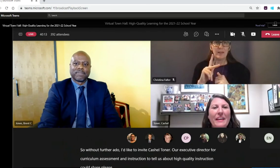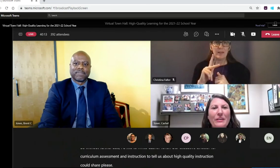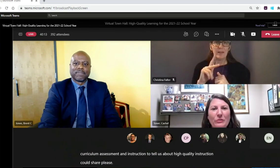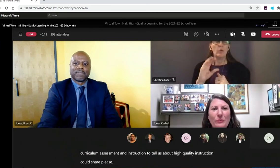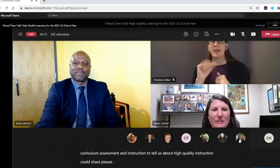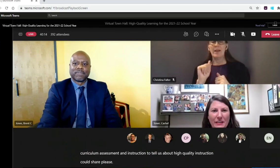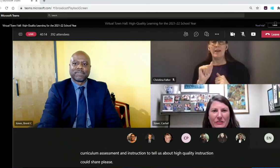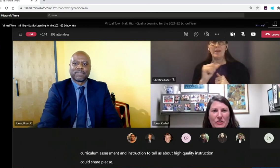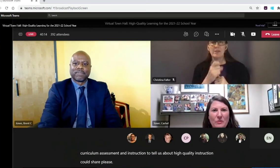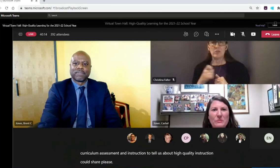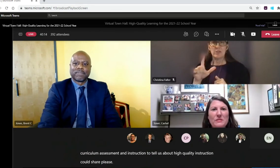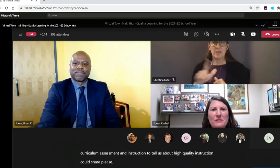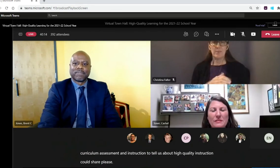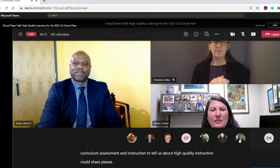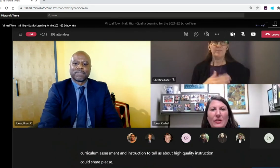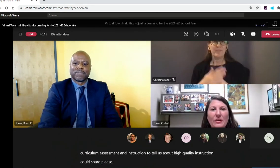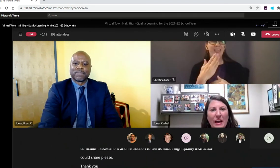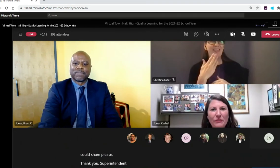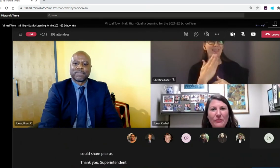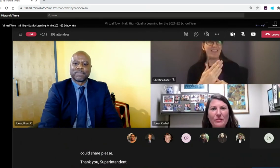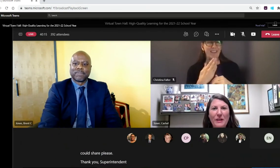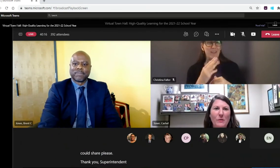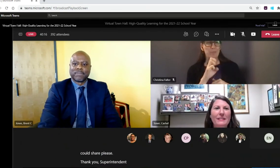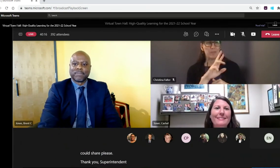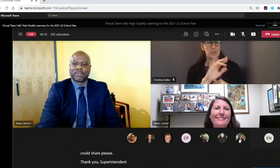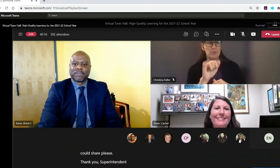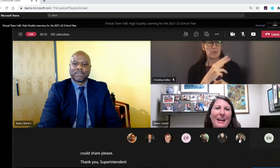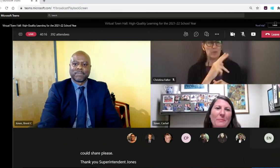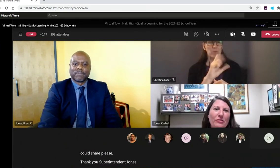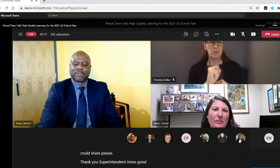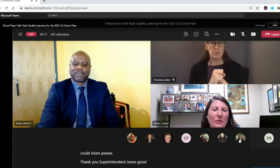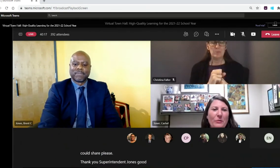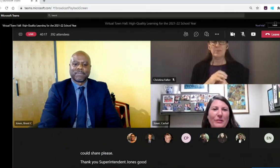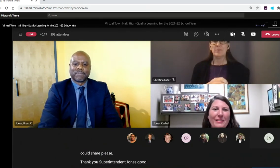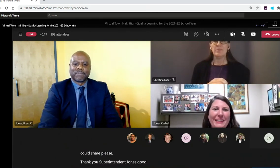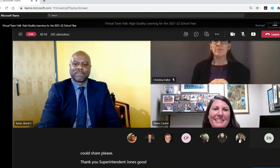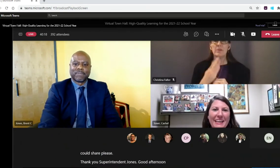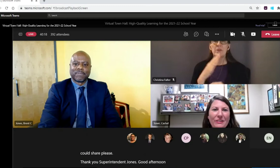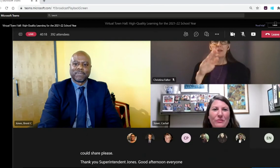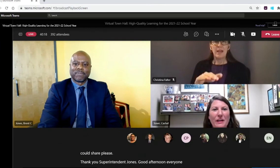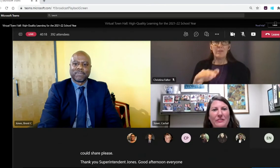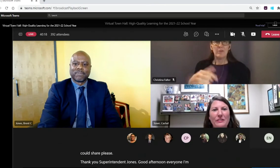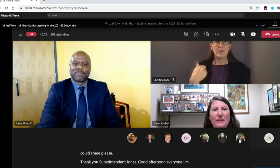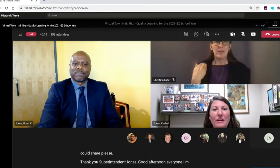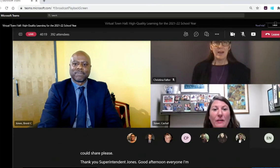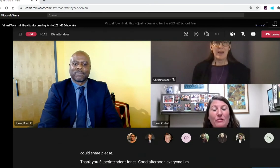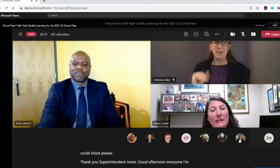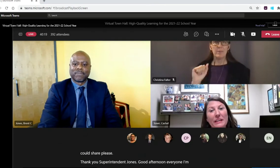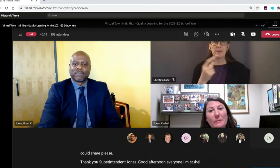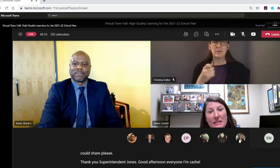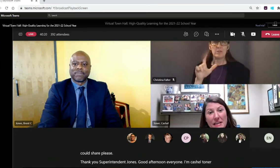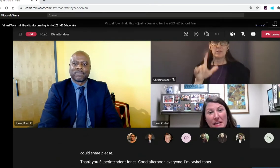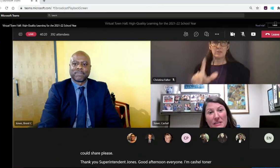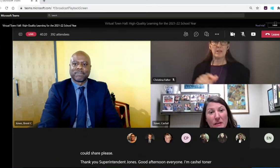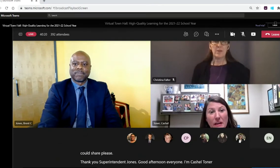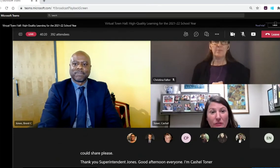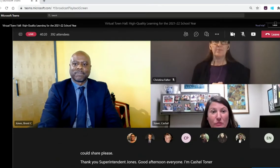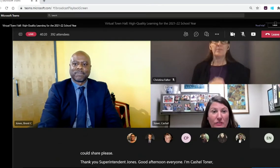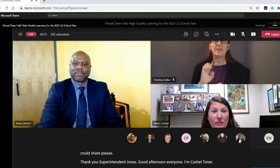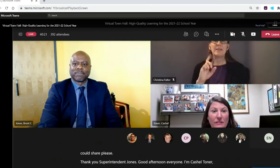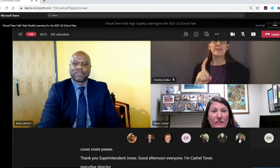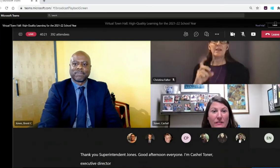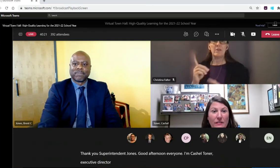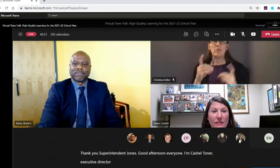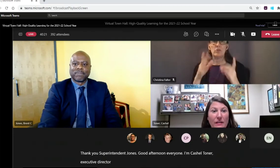Thank you, Superintendent Jones. Good afternoon, everyone. I'm Kashelle Toner, Executive Director of Curriculum Assessment and